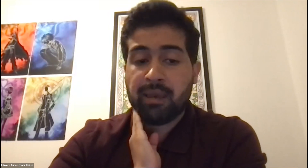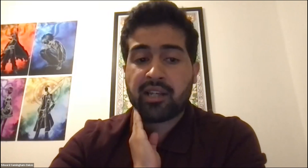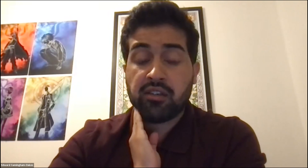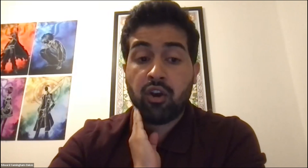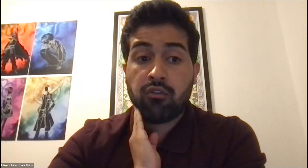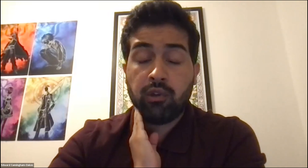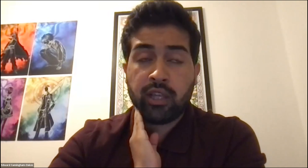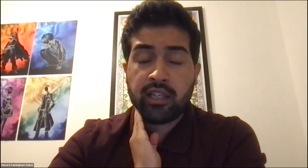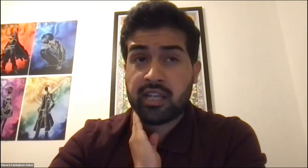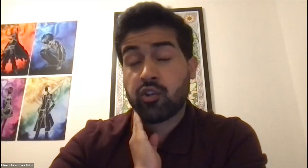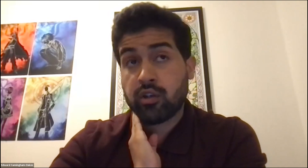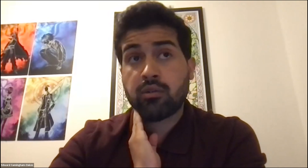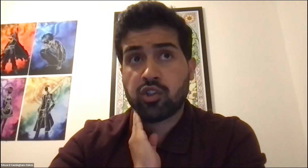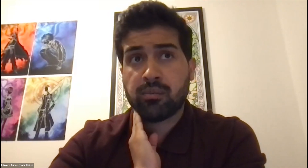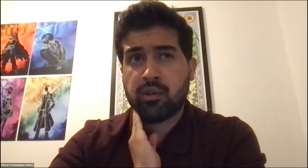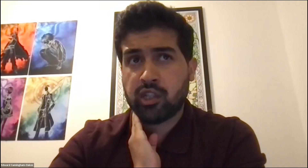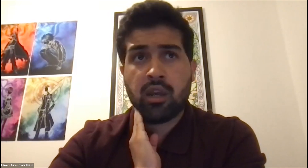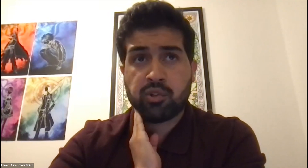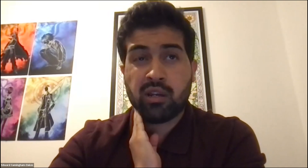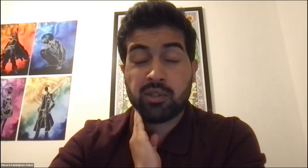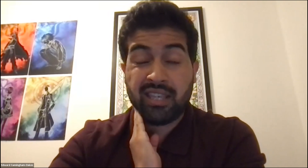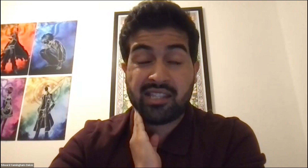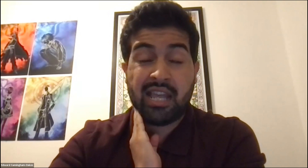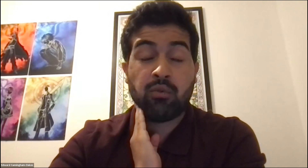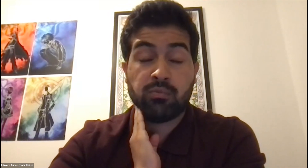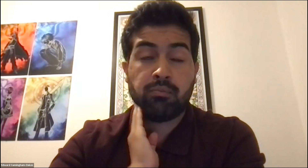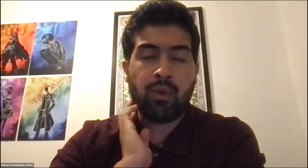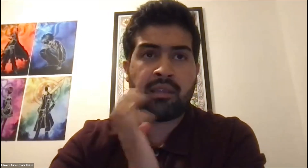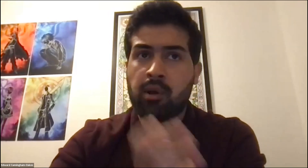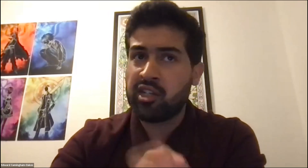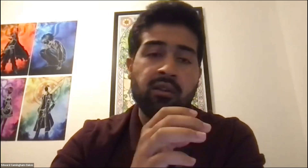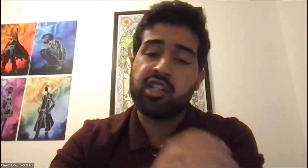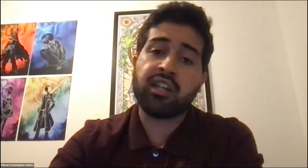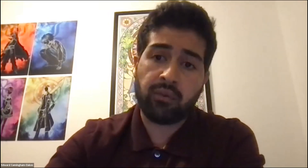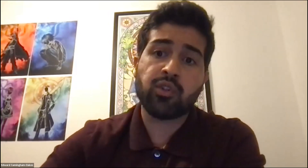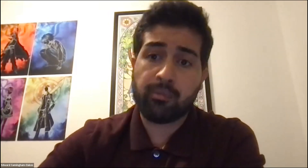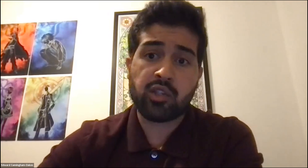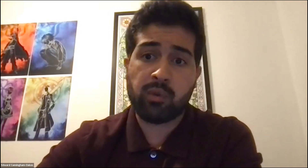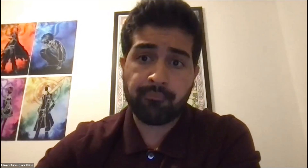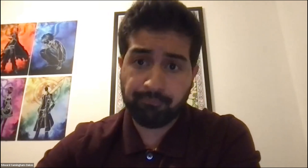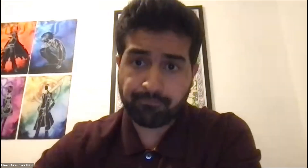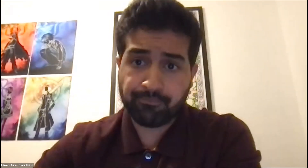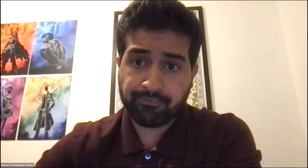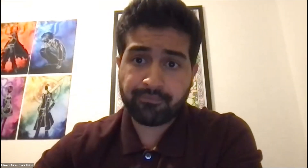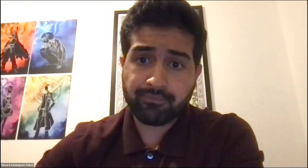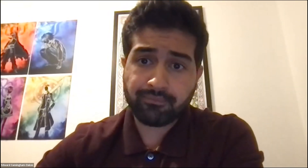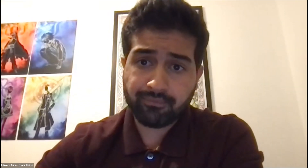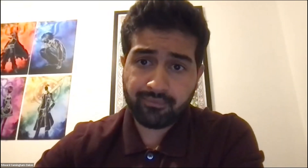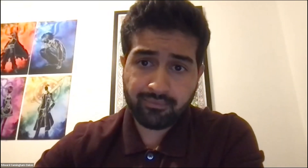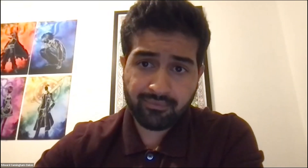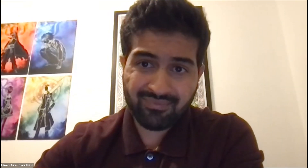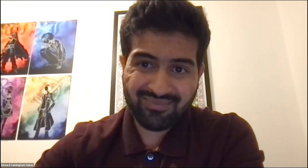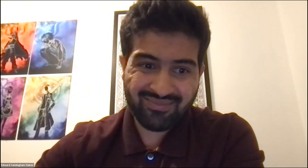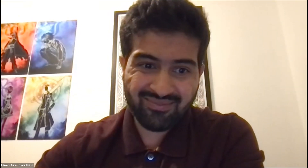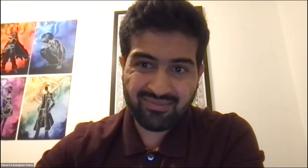this perspective of looking at the downstream costs as opposed to the upstream. So I guess that was where the monetary side of it would come in as well.